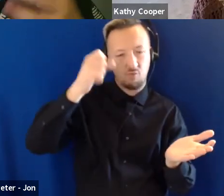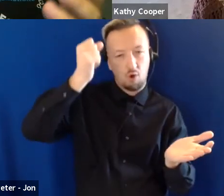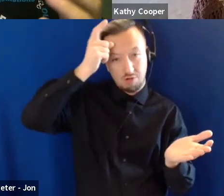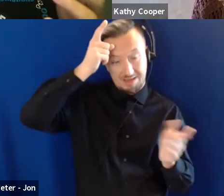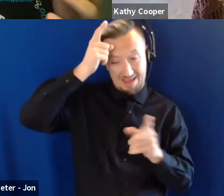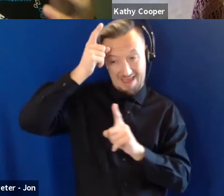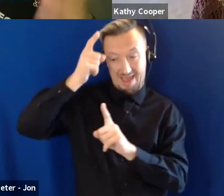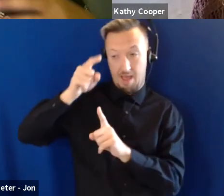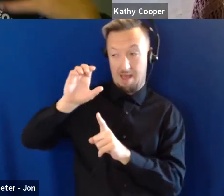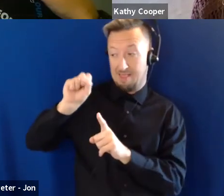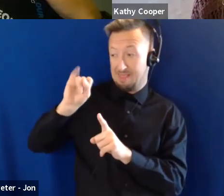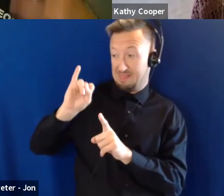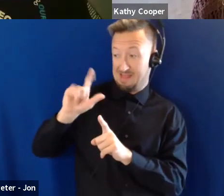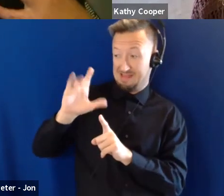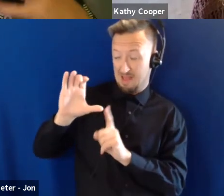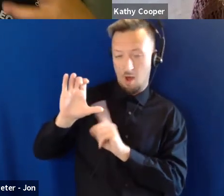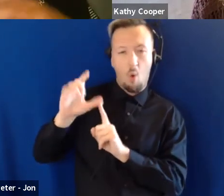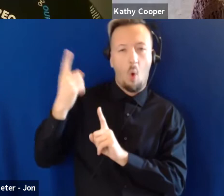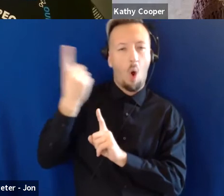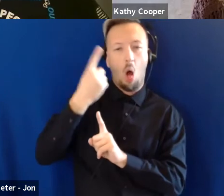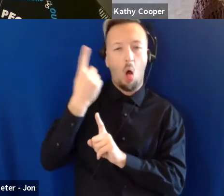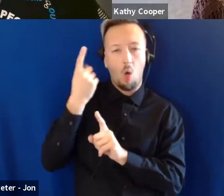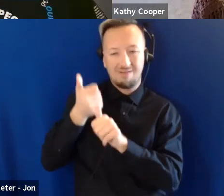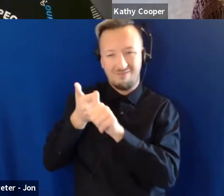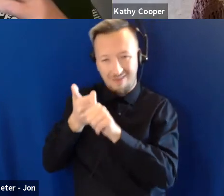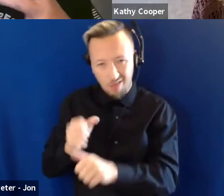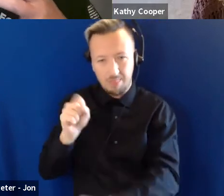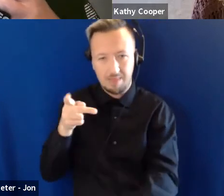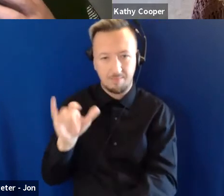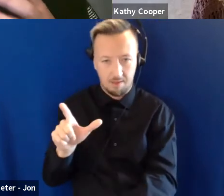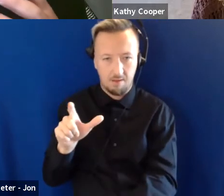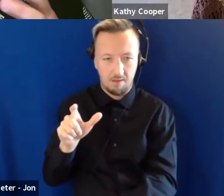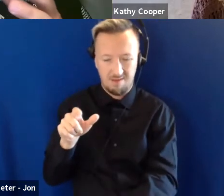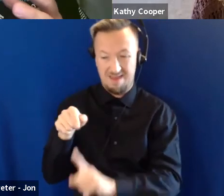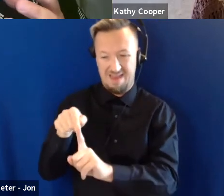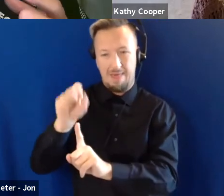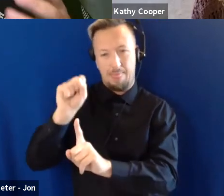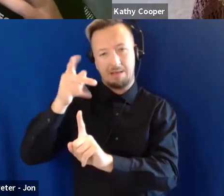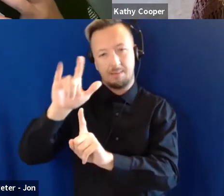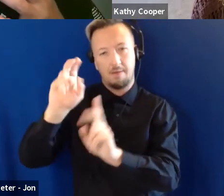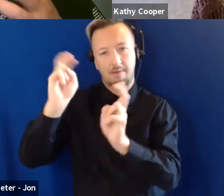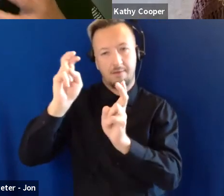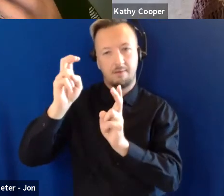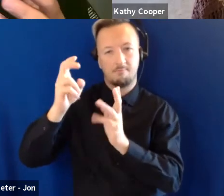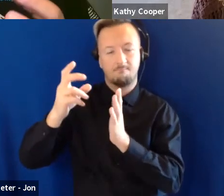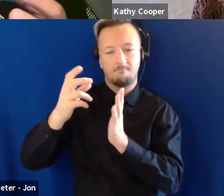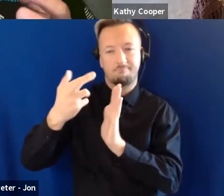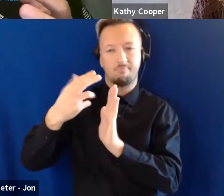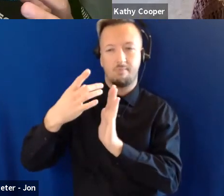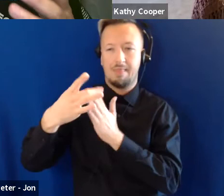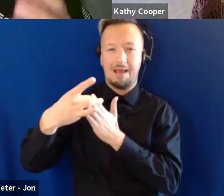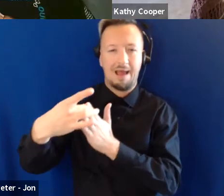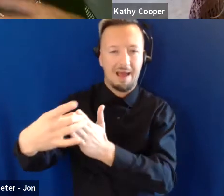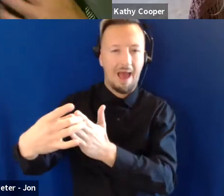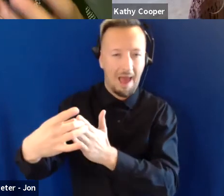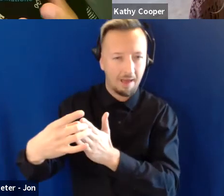know, outlines. You know, the SILC is going to monitor, evaluate, and that's going to be sort of their guiding star. But their guiding star is also